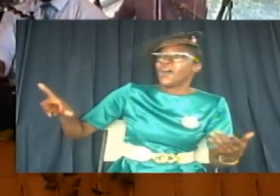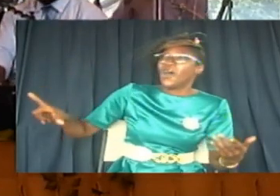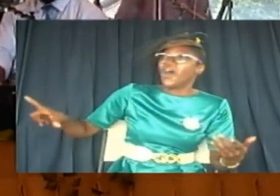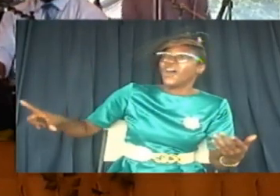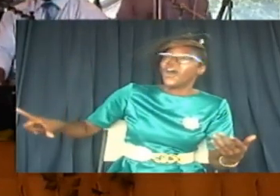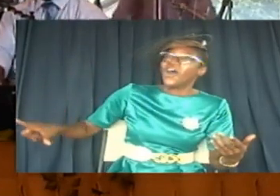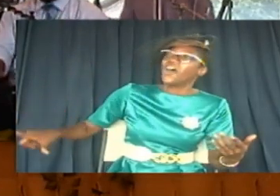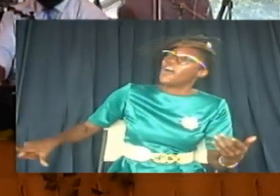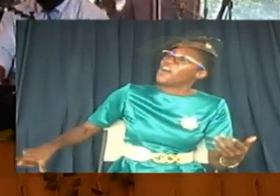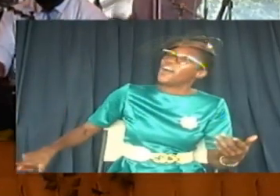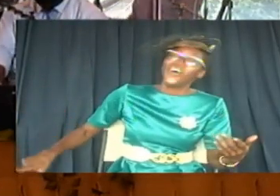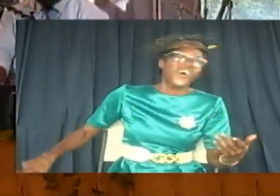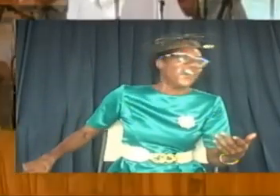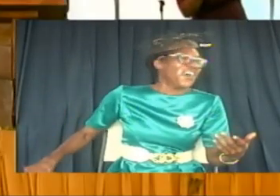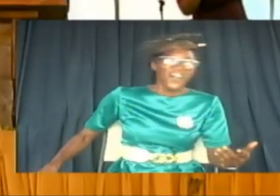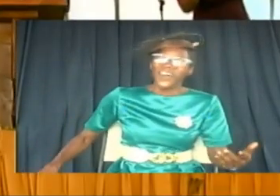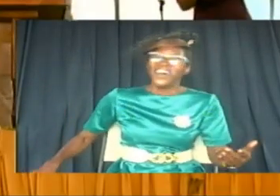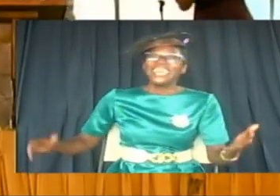My God.